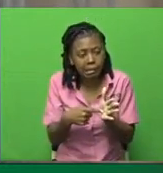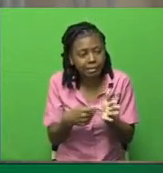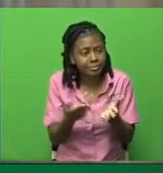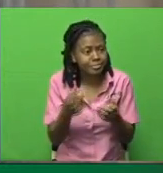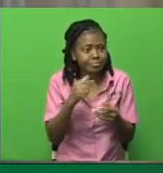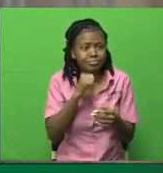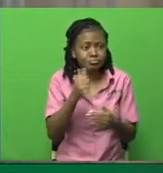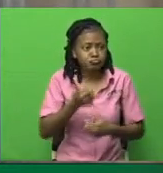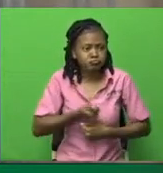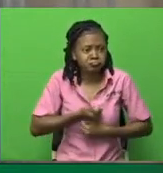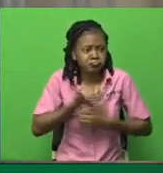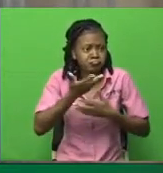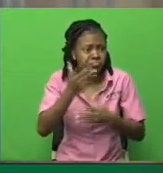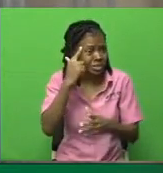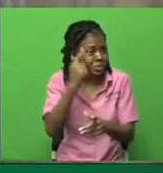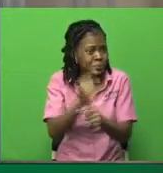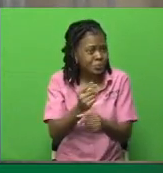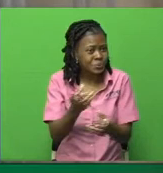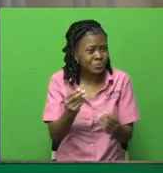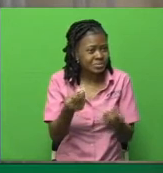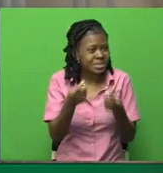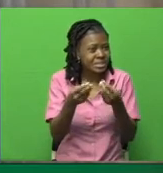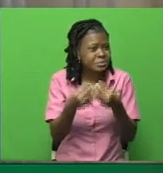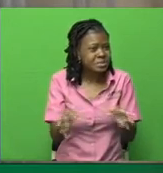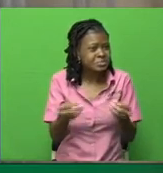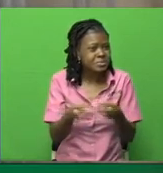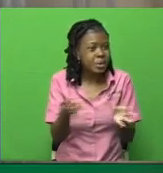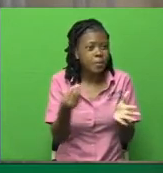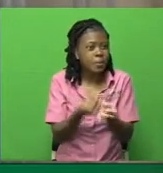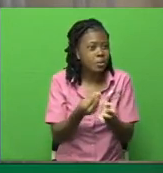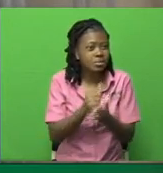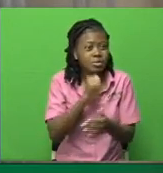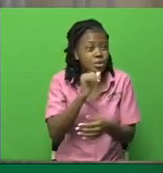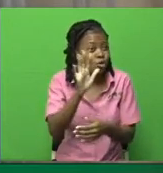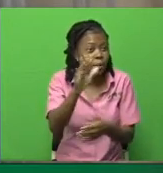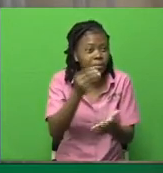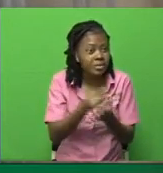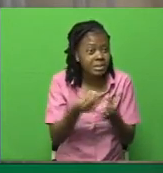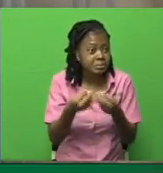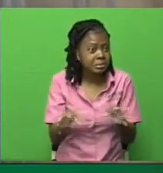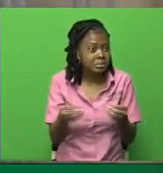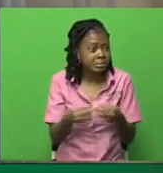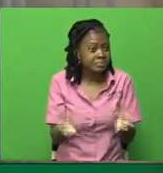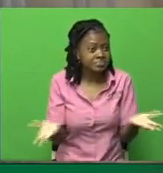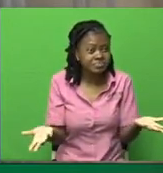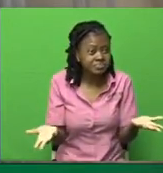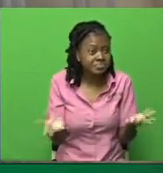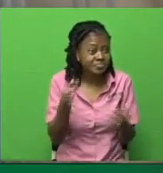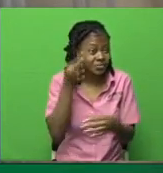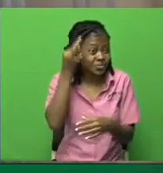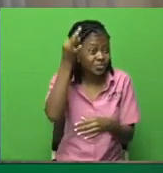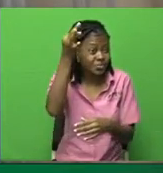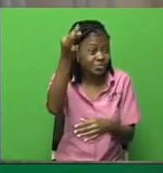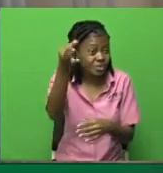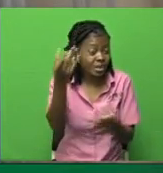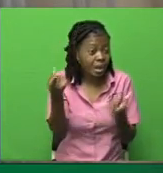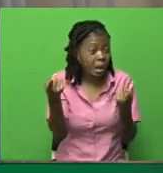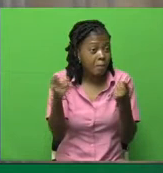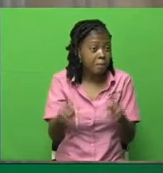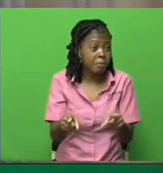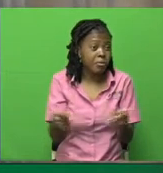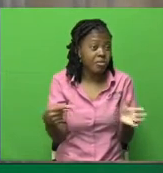the minister keeps spending money that is not his but in generations of citizens into